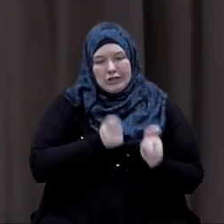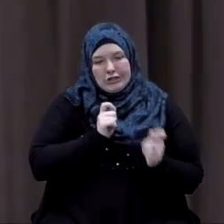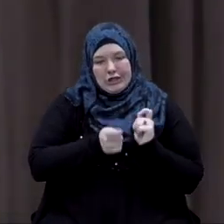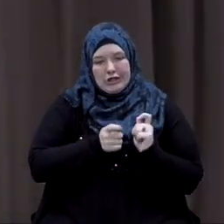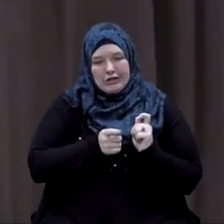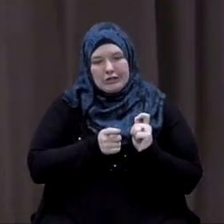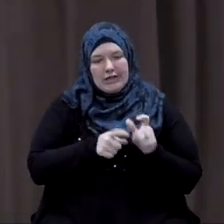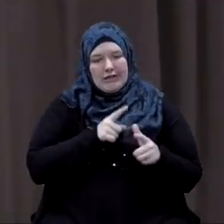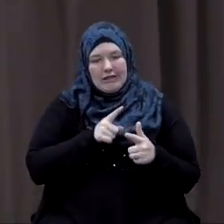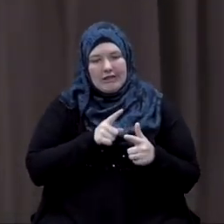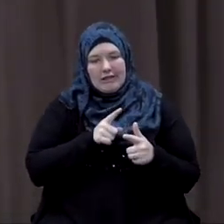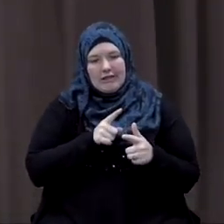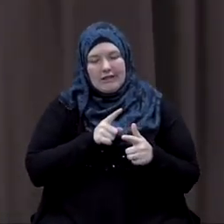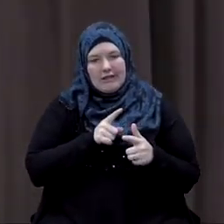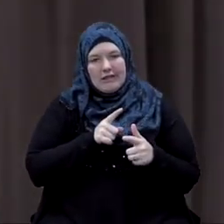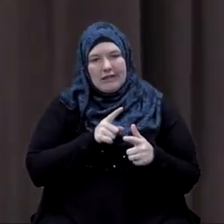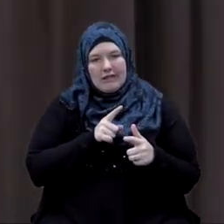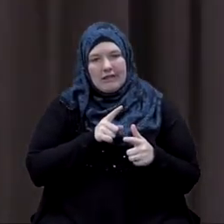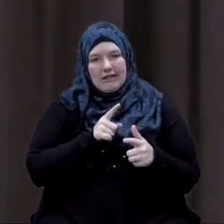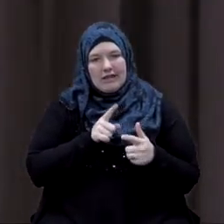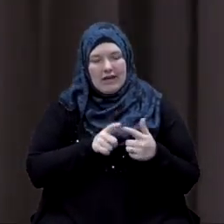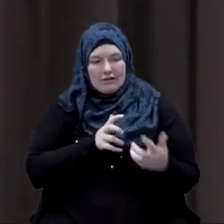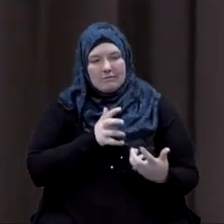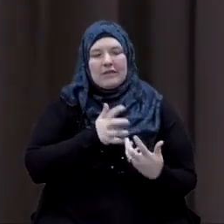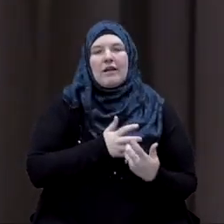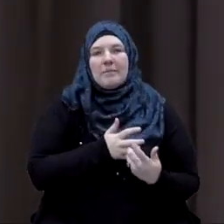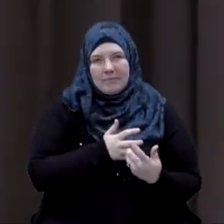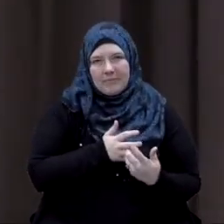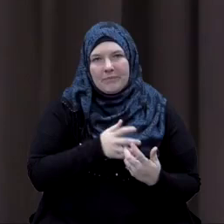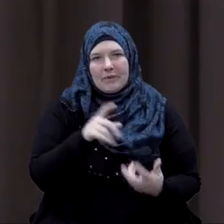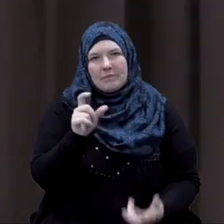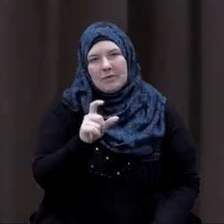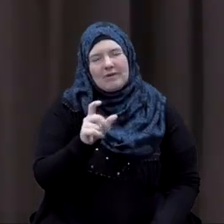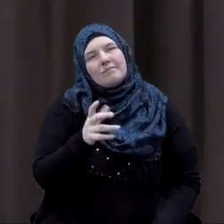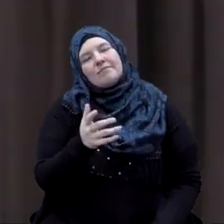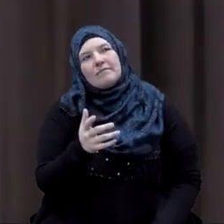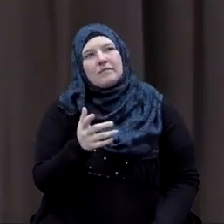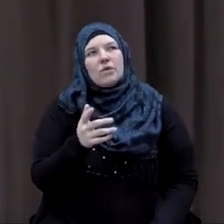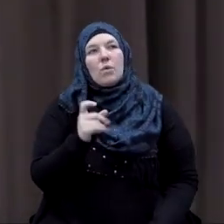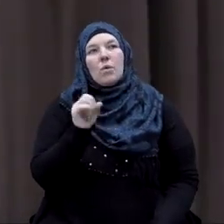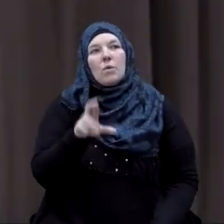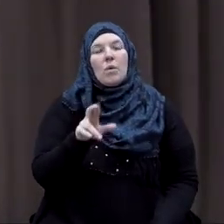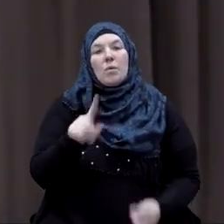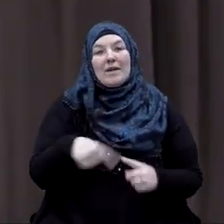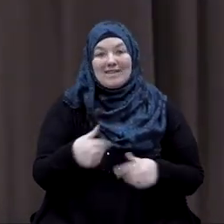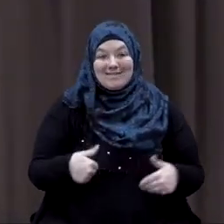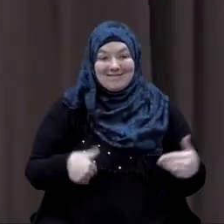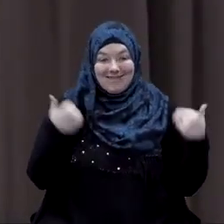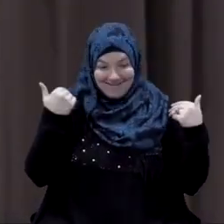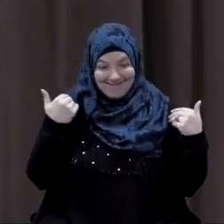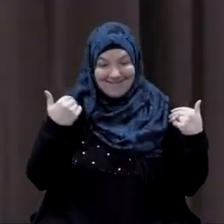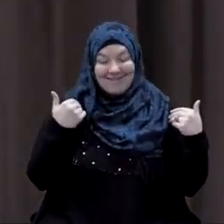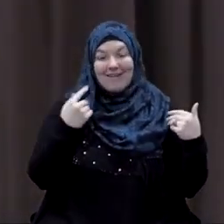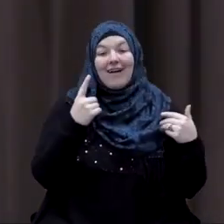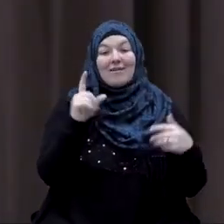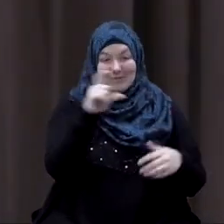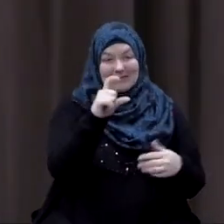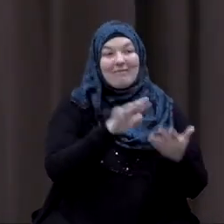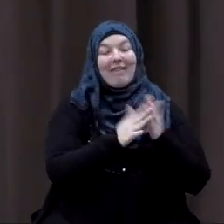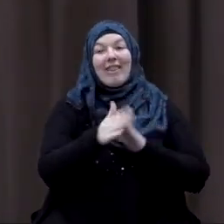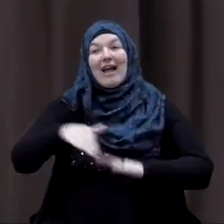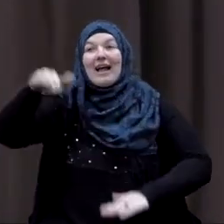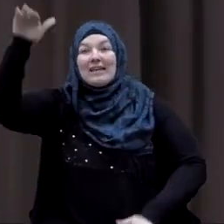become a Muslim, or you get minced in or dyed in when you are young. Islam doesn't